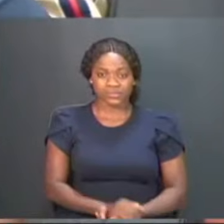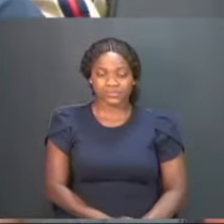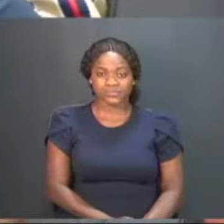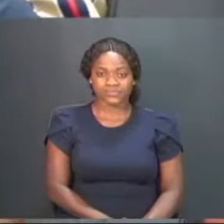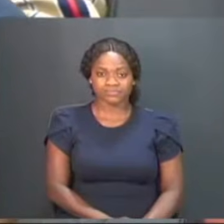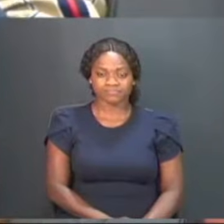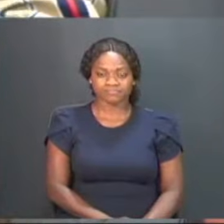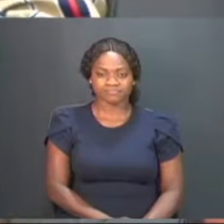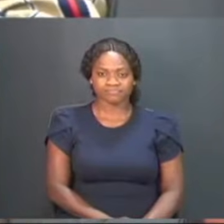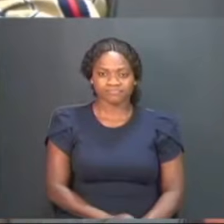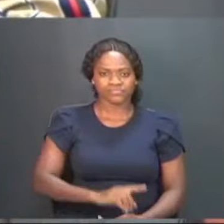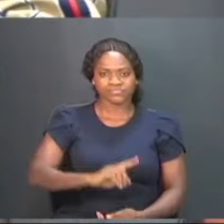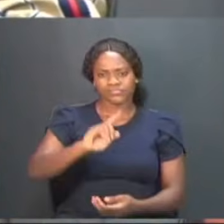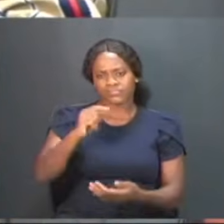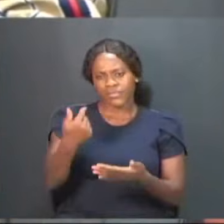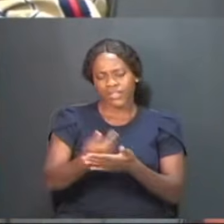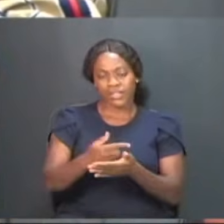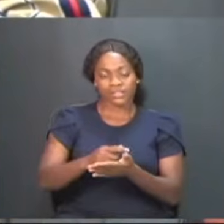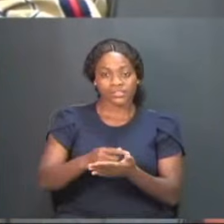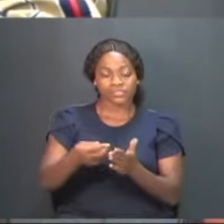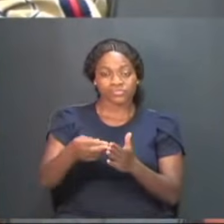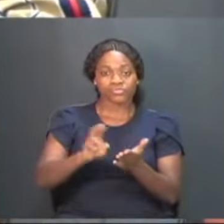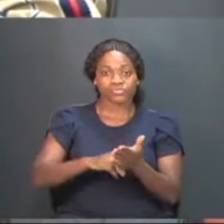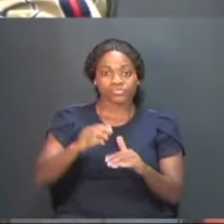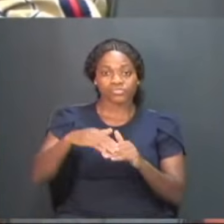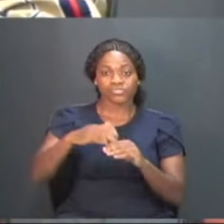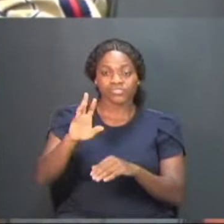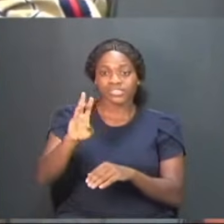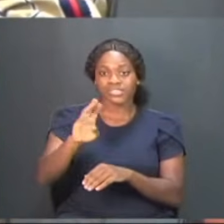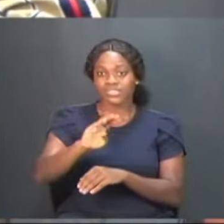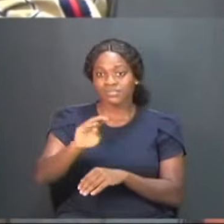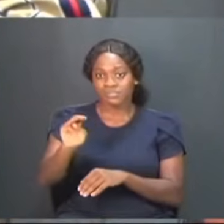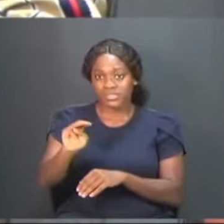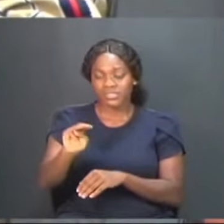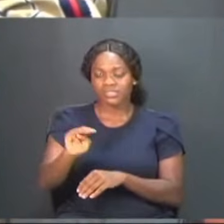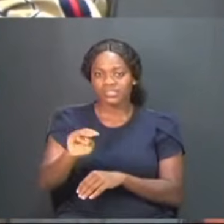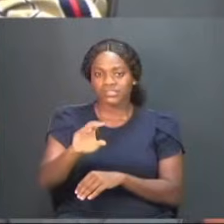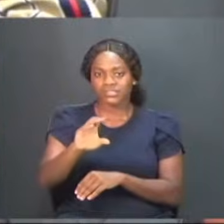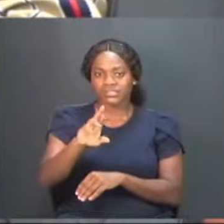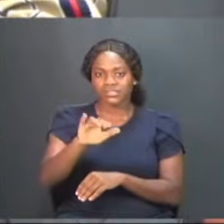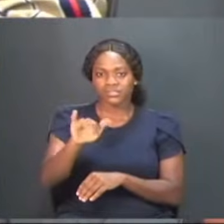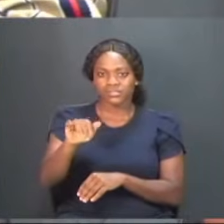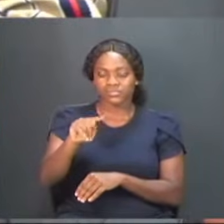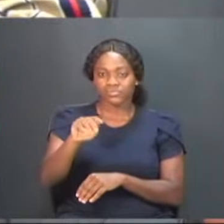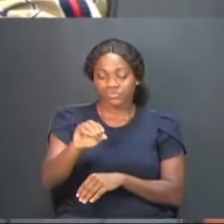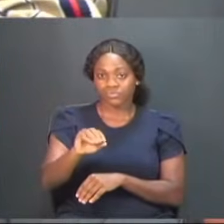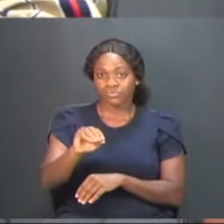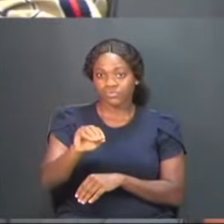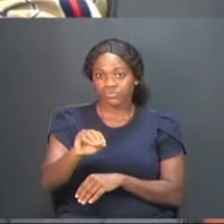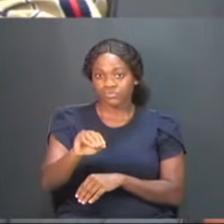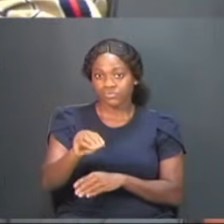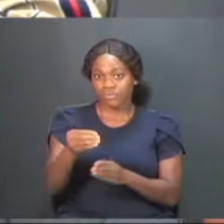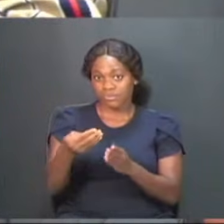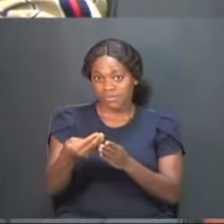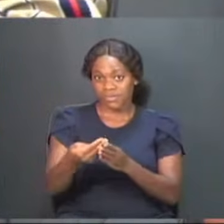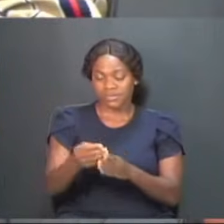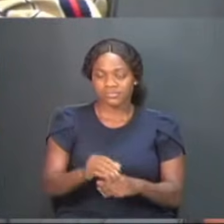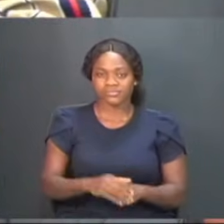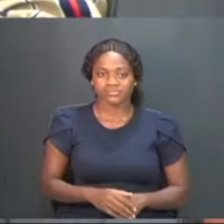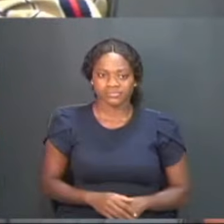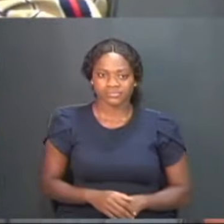Ghana recorded over $6 billion in cryptocurrency alone in Ghana. And this is by